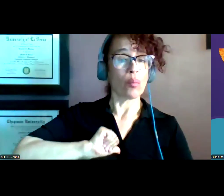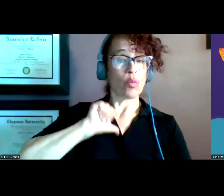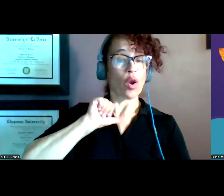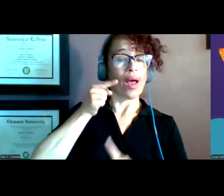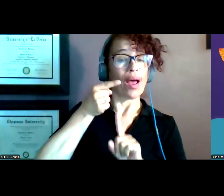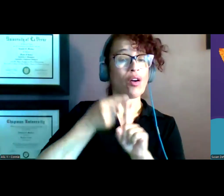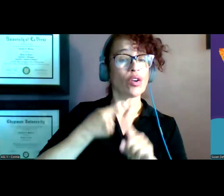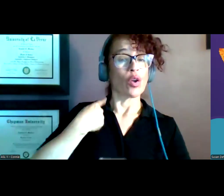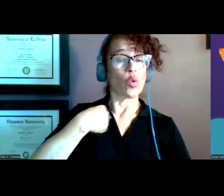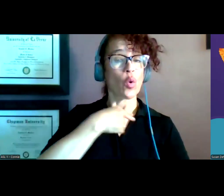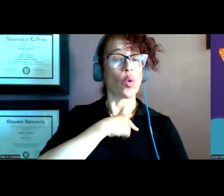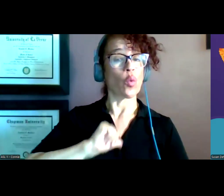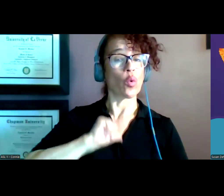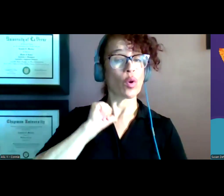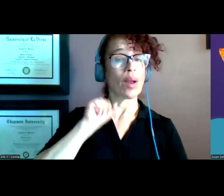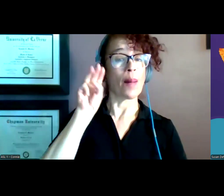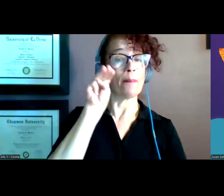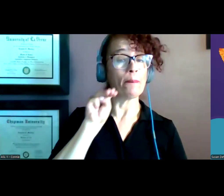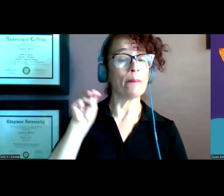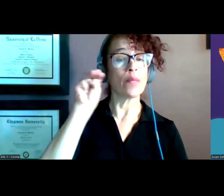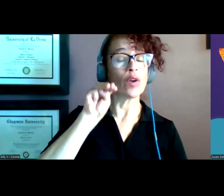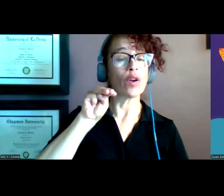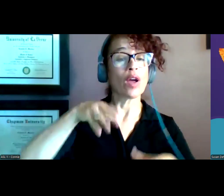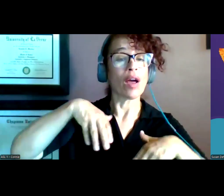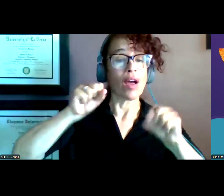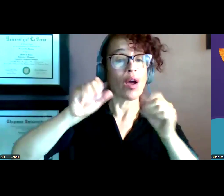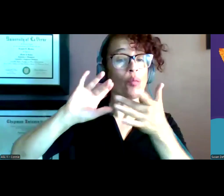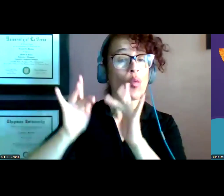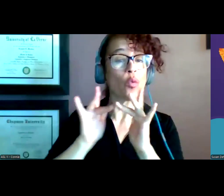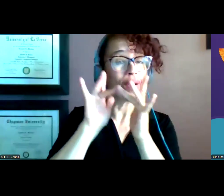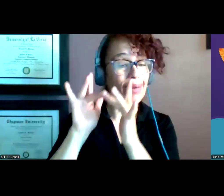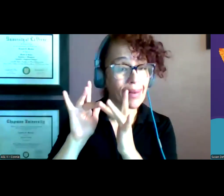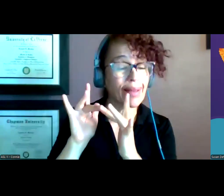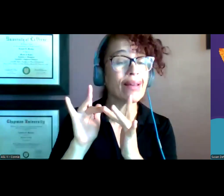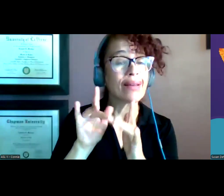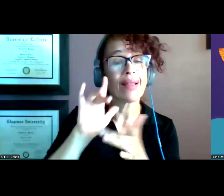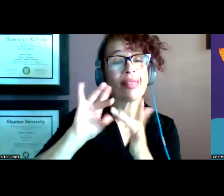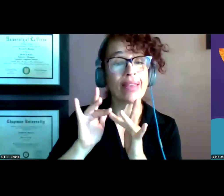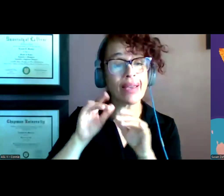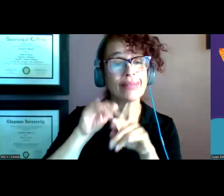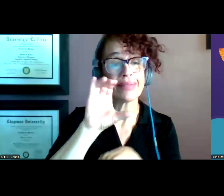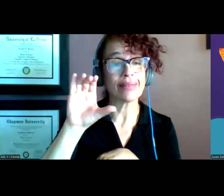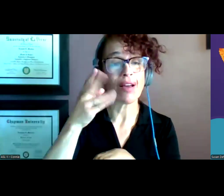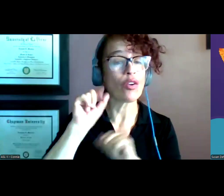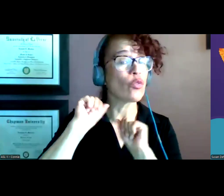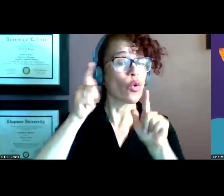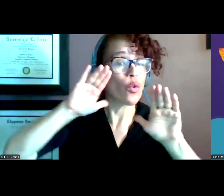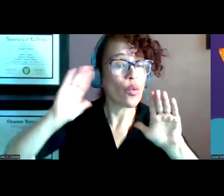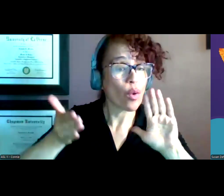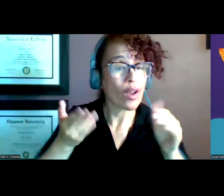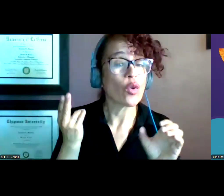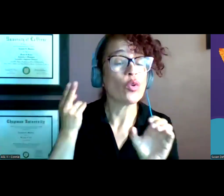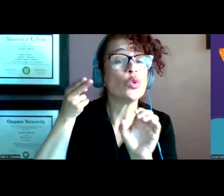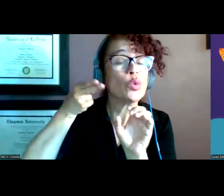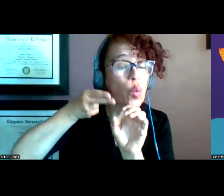and we're proud that on Monday we are hosting a webinar. The link will be in the chat. You're all invited to